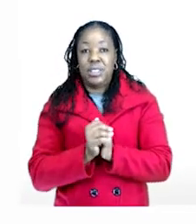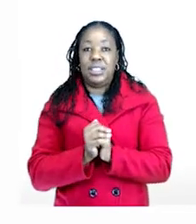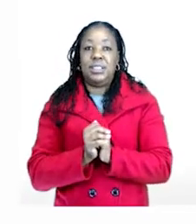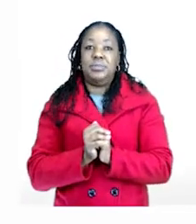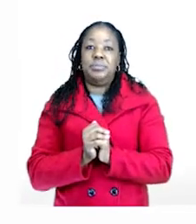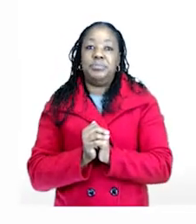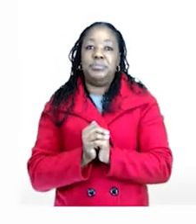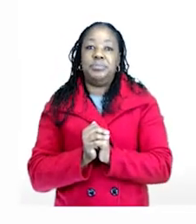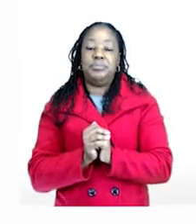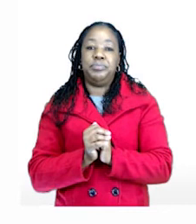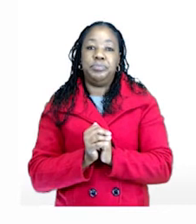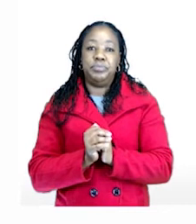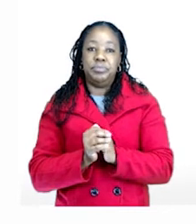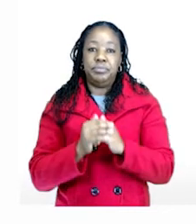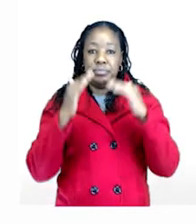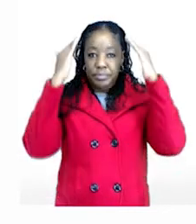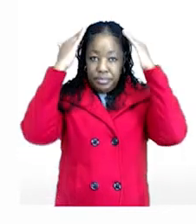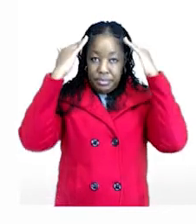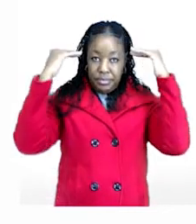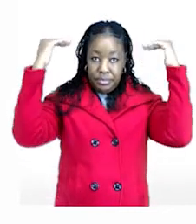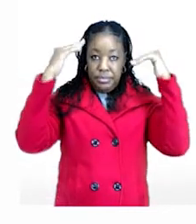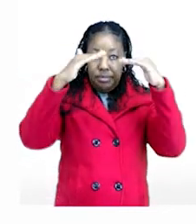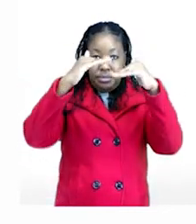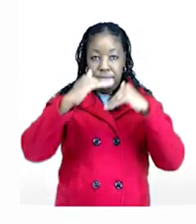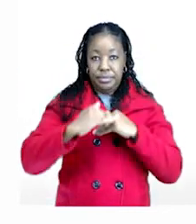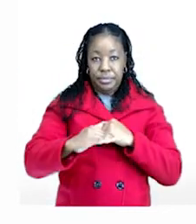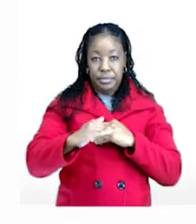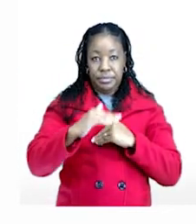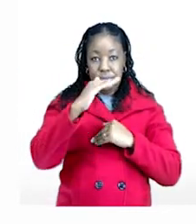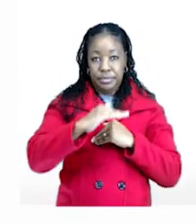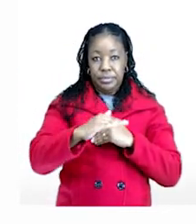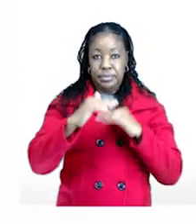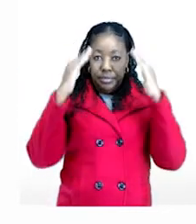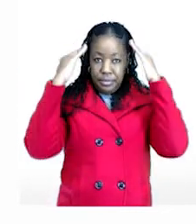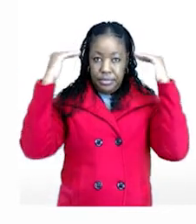look at the heads in the last row of the picture. We have 3